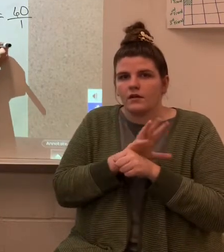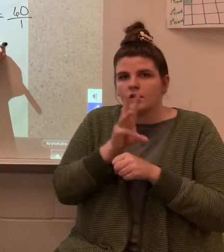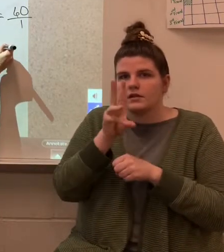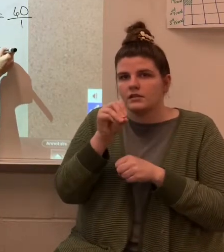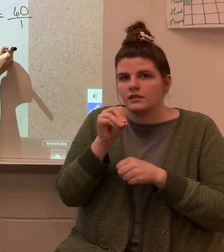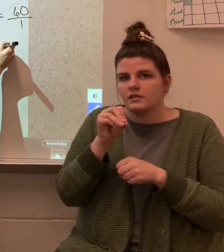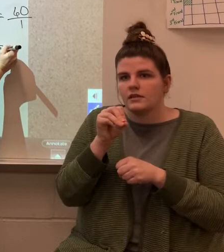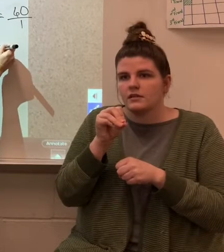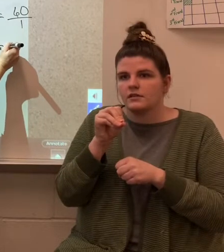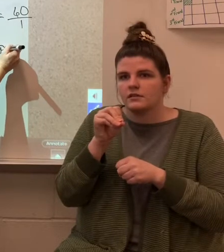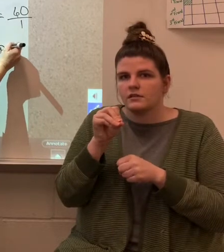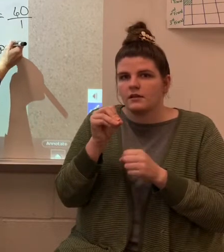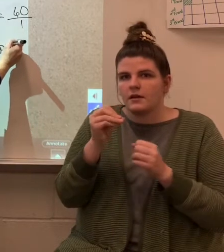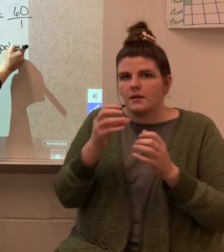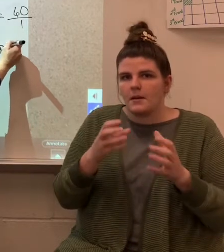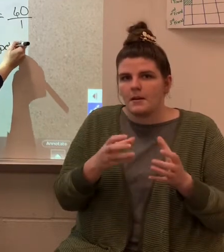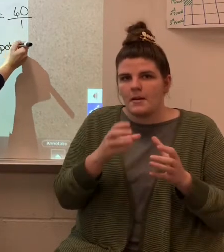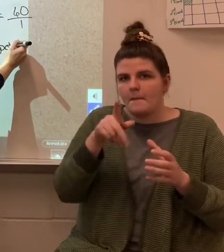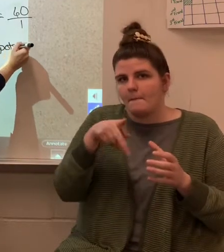60 pots.